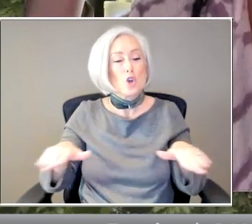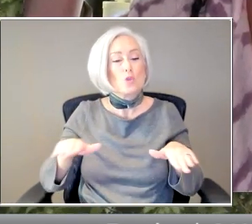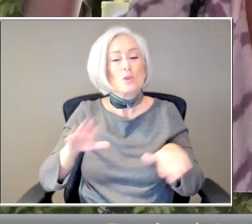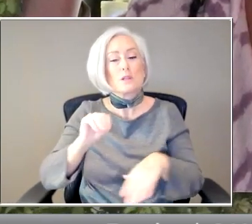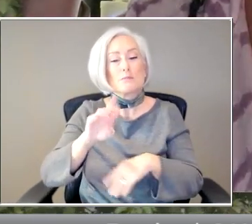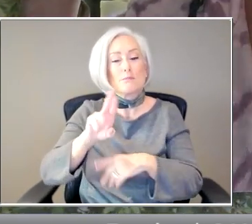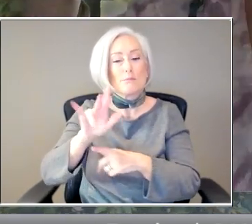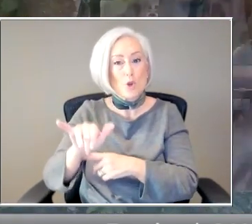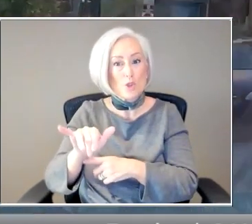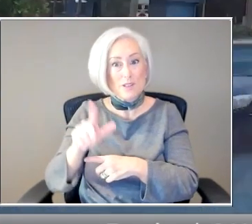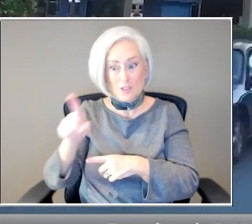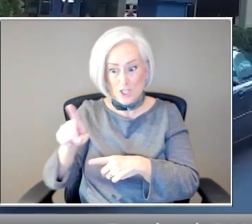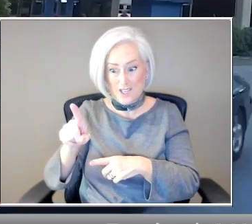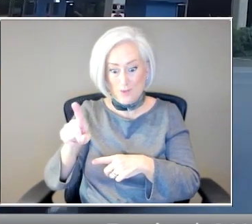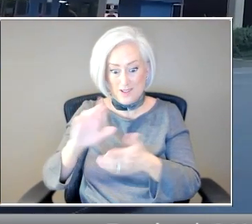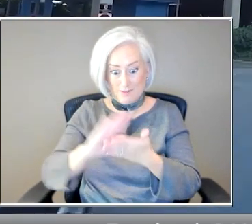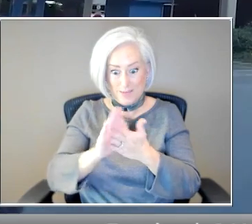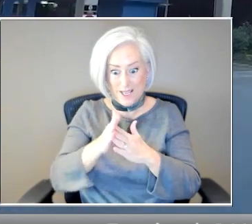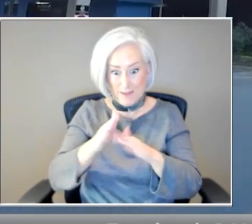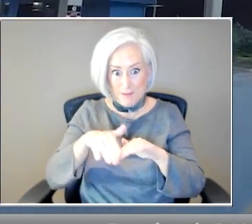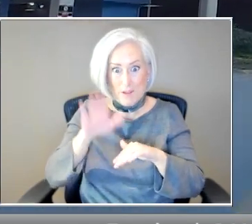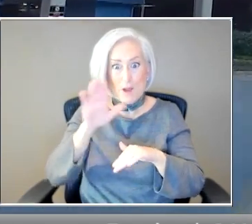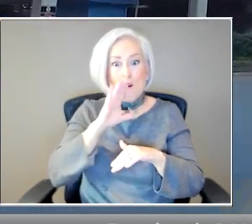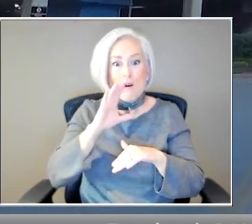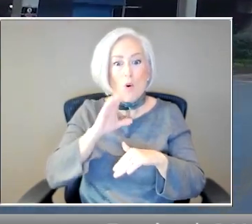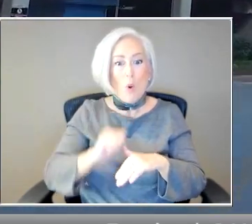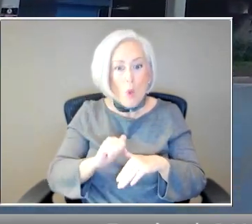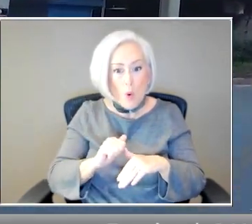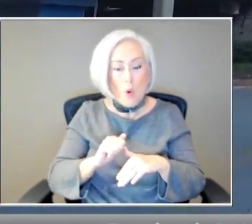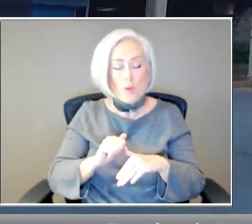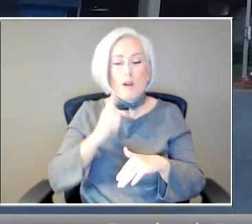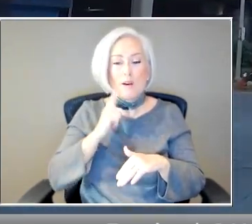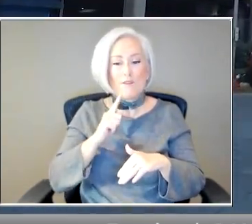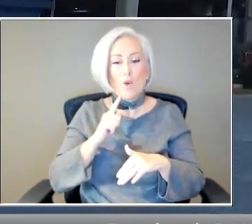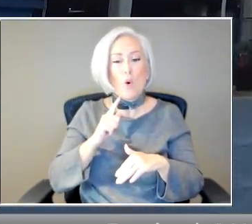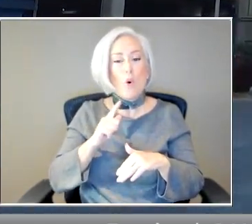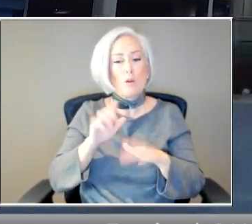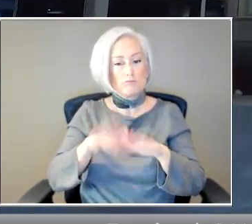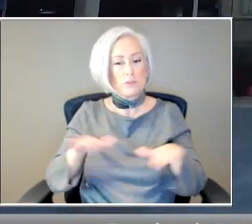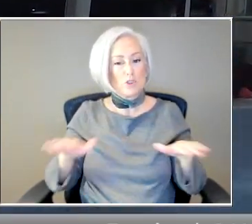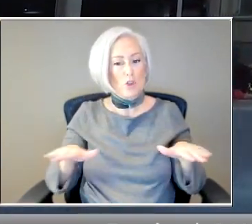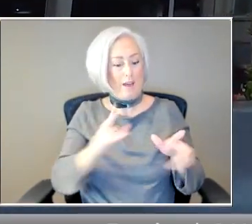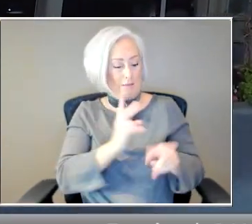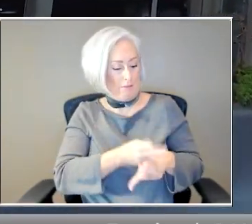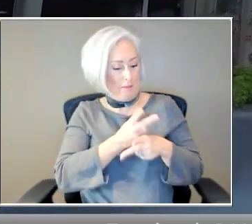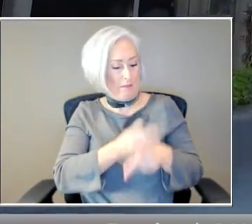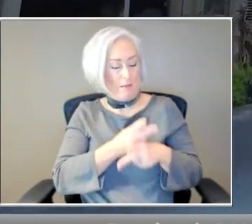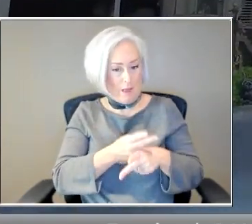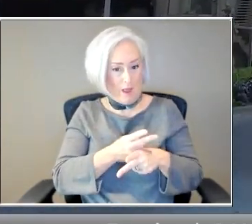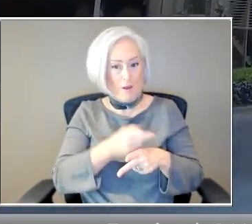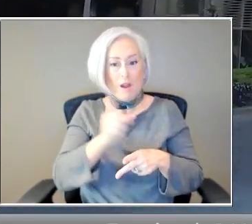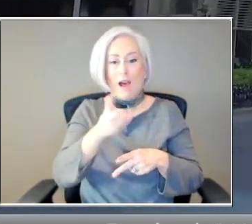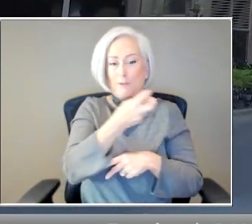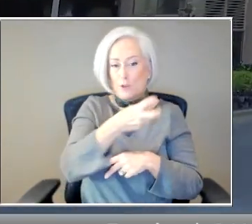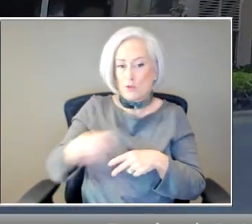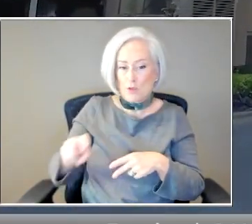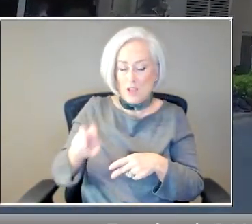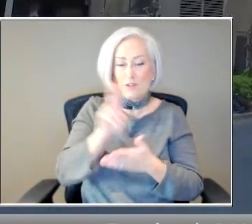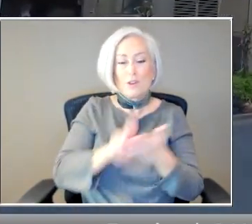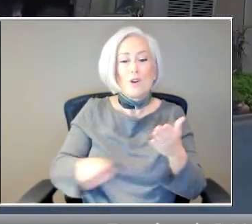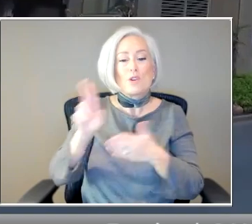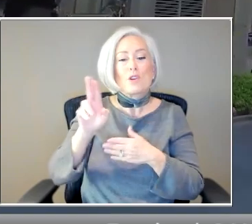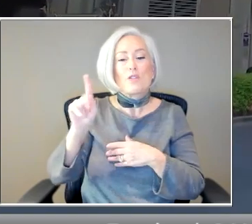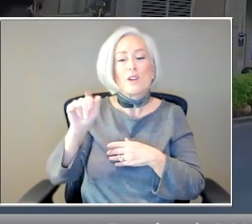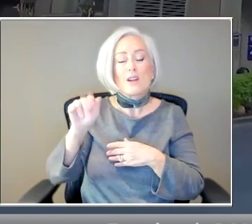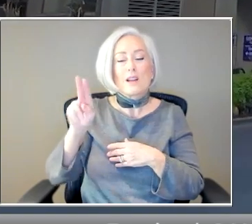care. It was time to transfer to the Adult Congenital Heart Disease Clinic at the University of Kansas Health System. A change